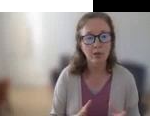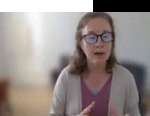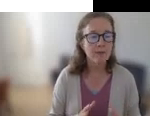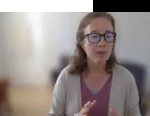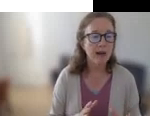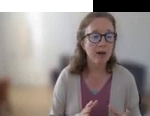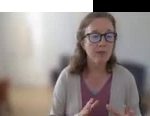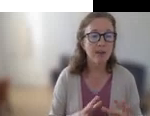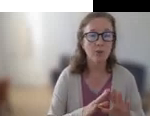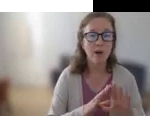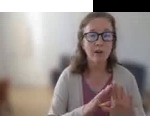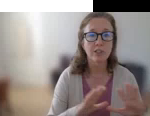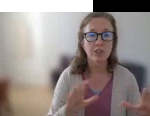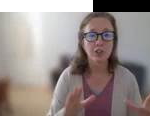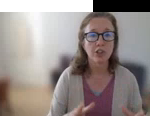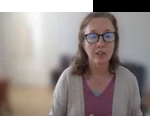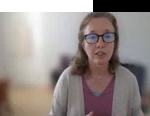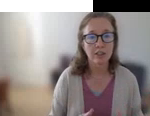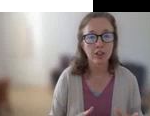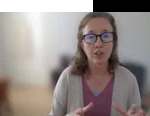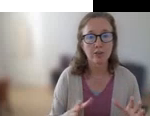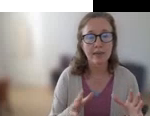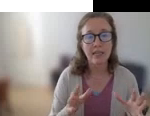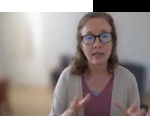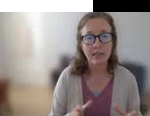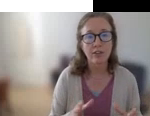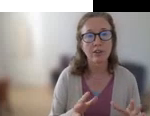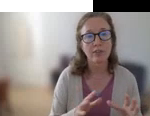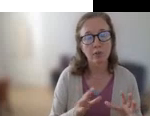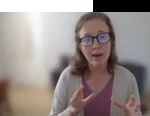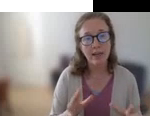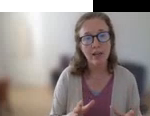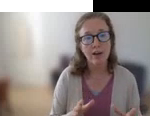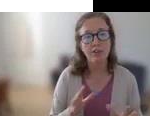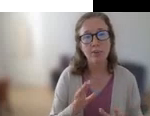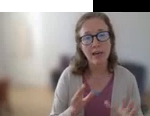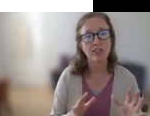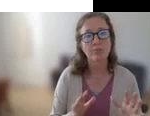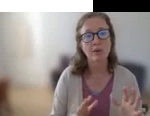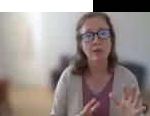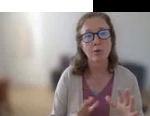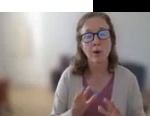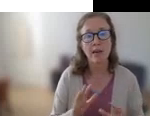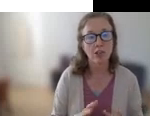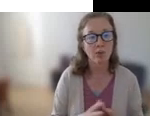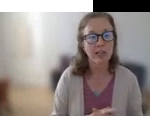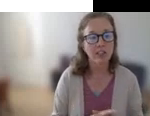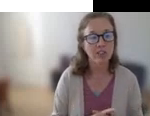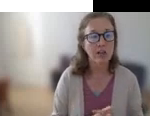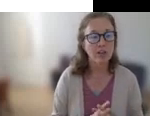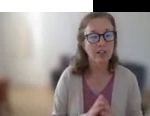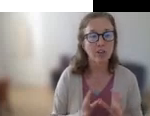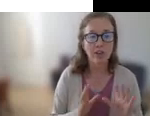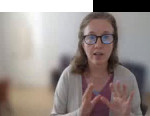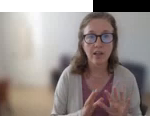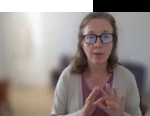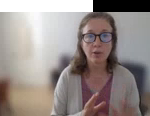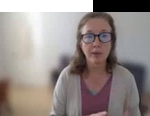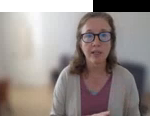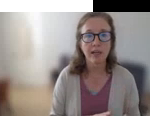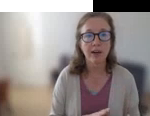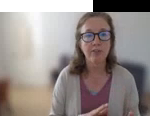more readable. If you want to be sure you're maintaining the formatting of the page, maybe the way it's arranged, then